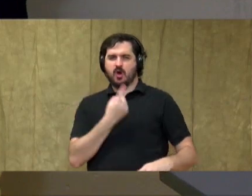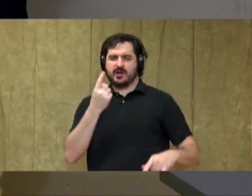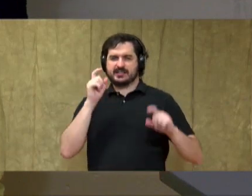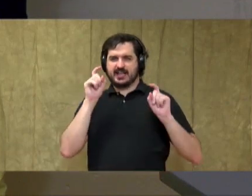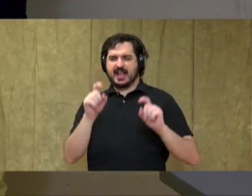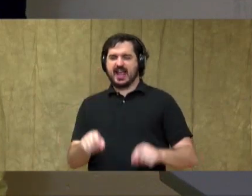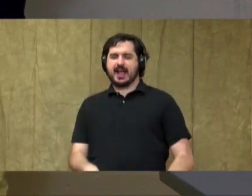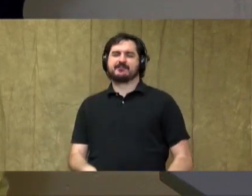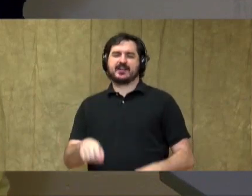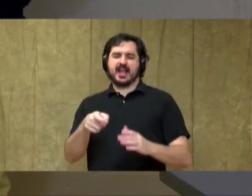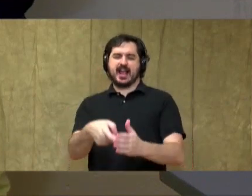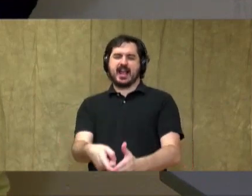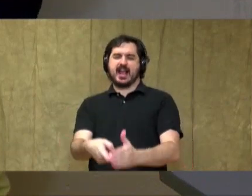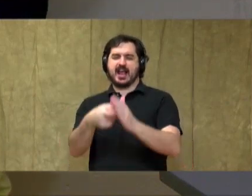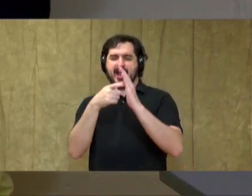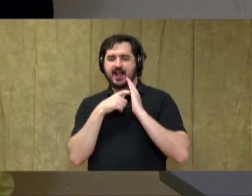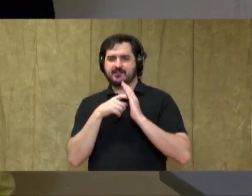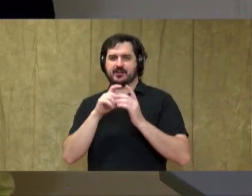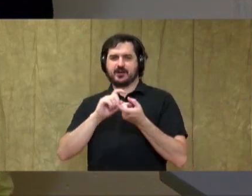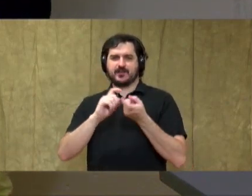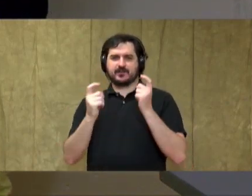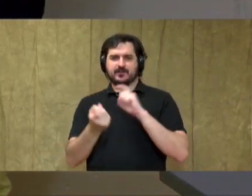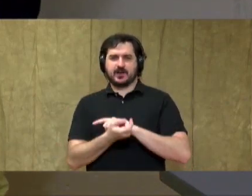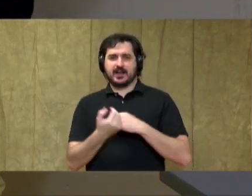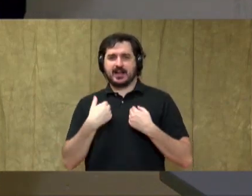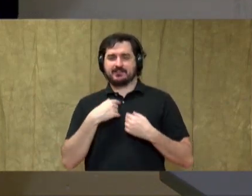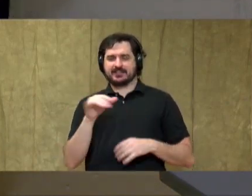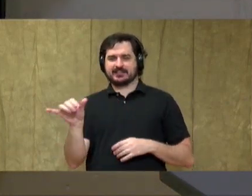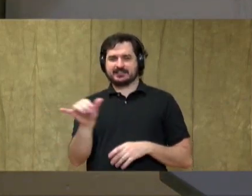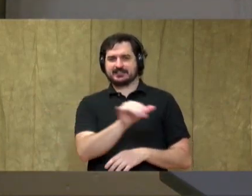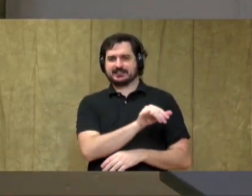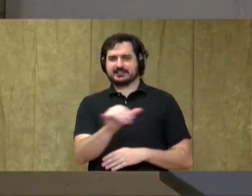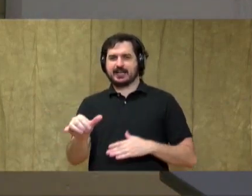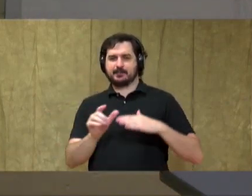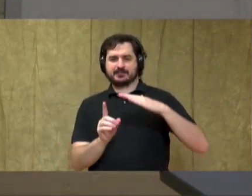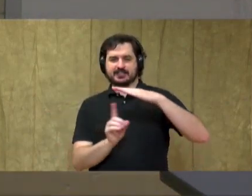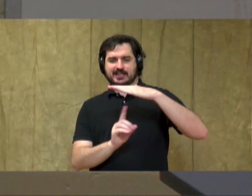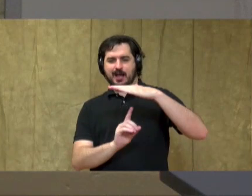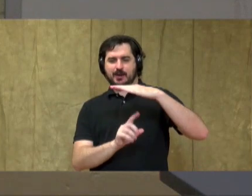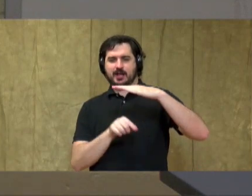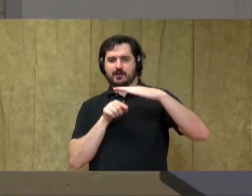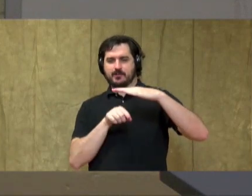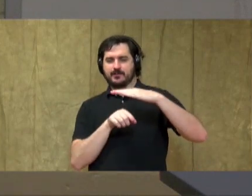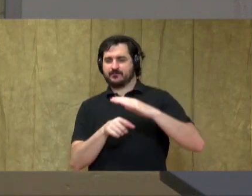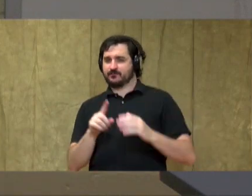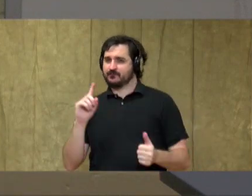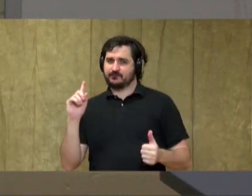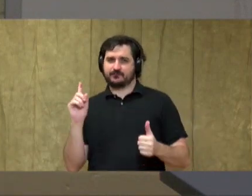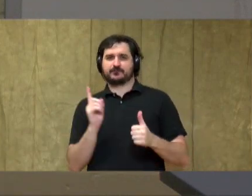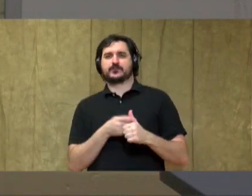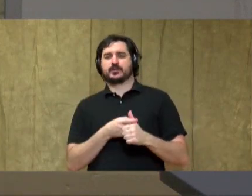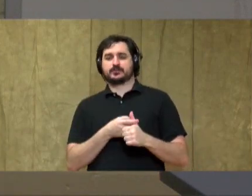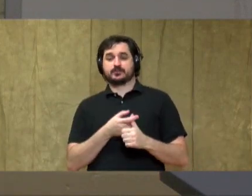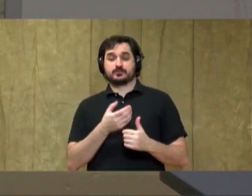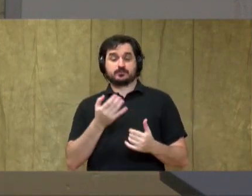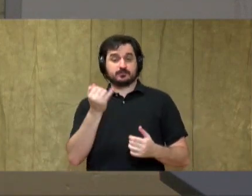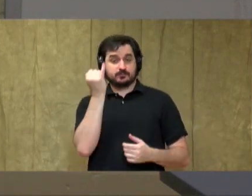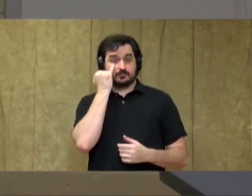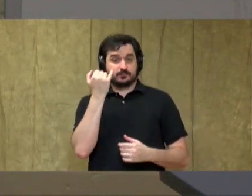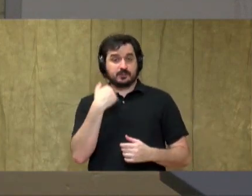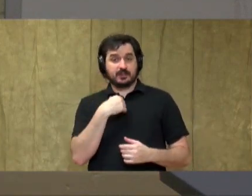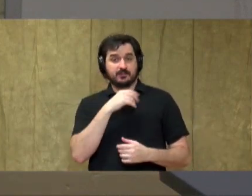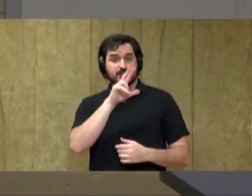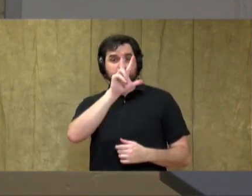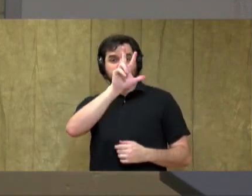same denominator first. All right, so if we have 23